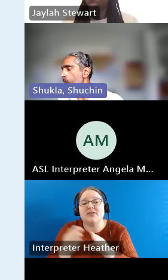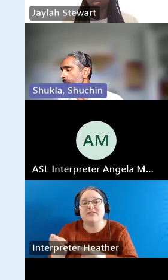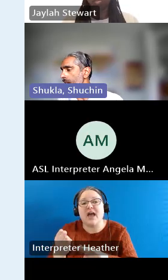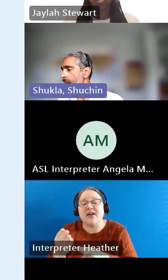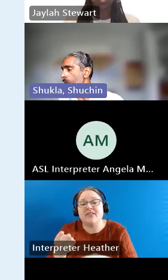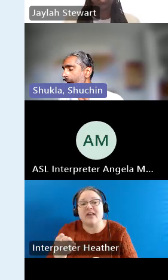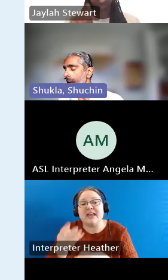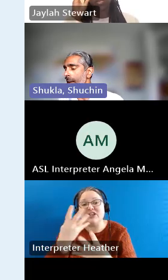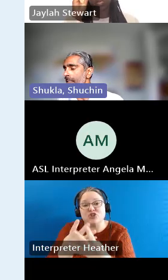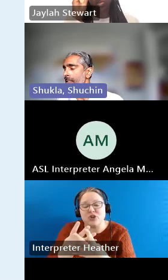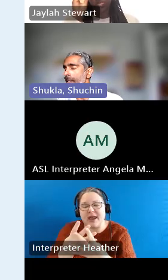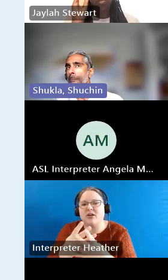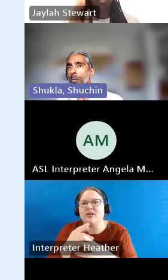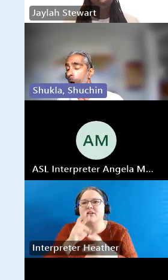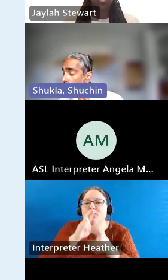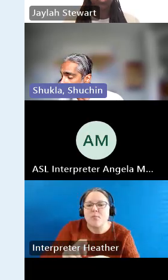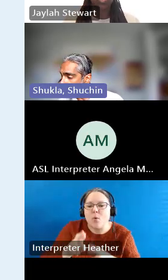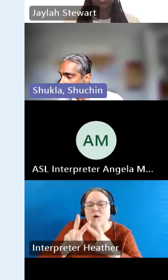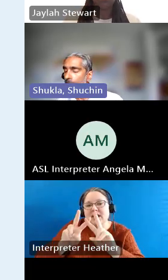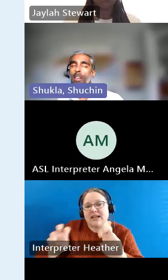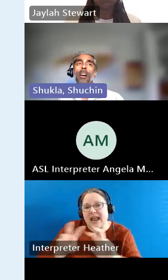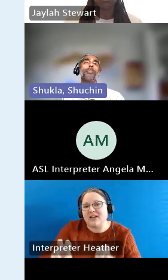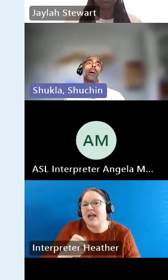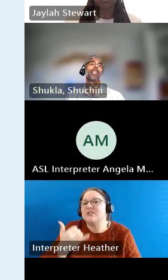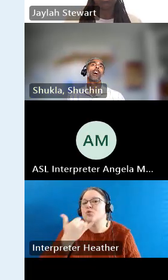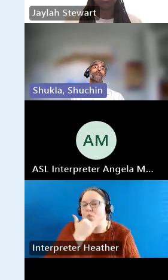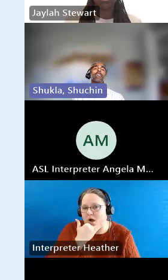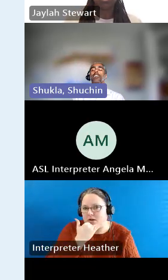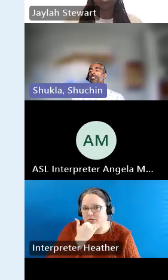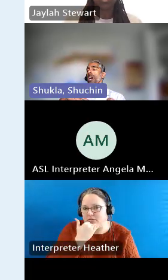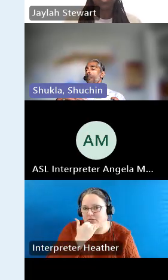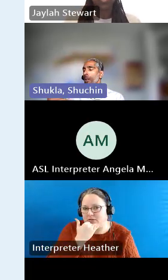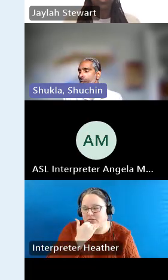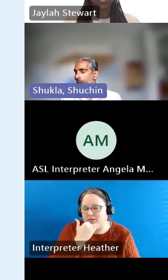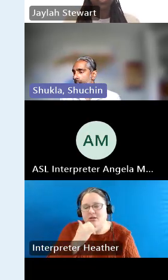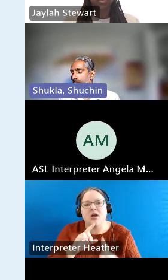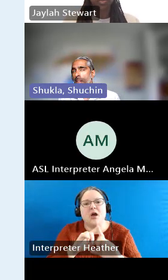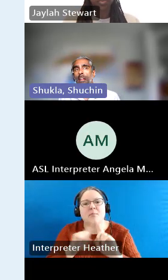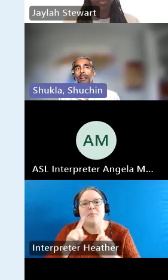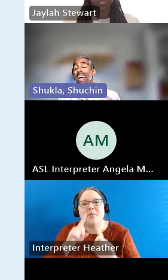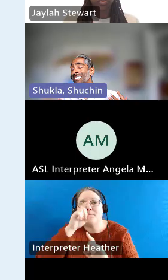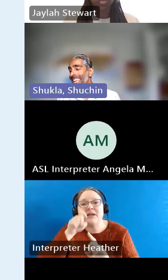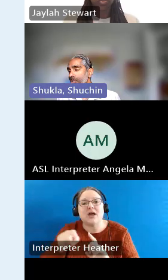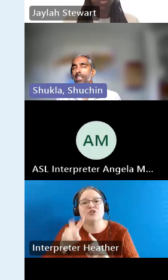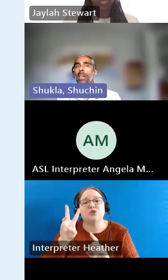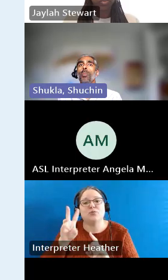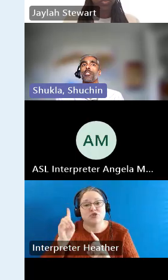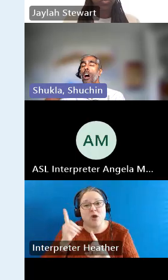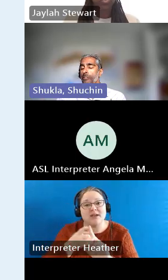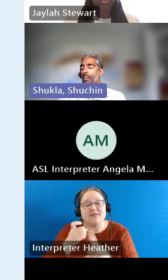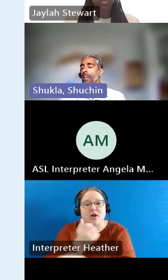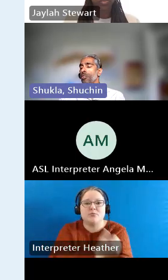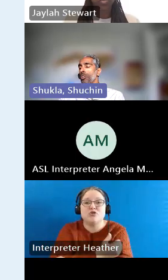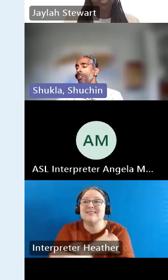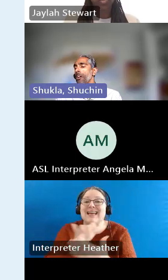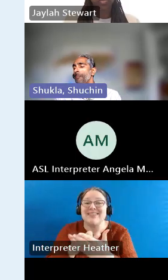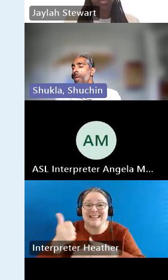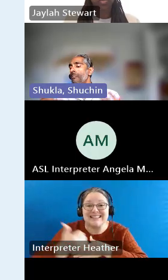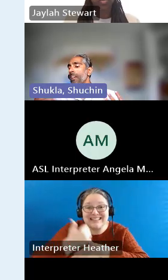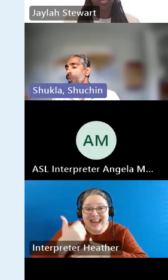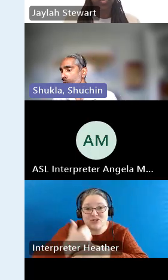notoriously reported or analyzed wrongly. But because you're coming off drugs, that's dangerous. And once you're off